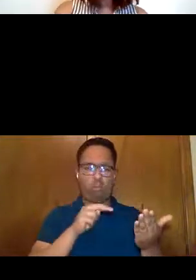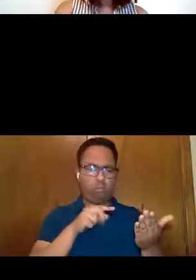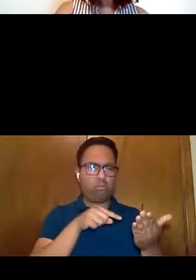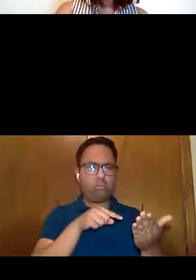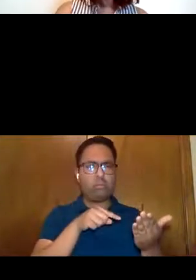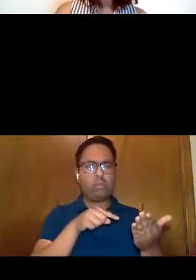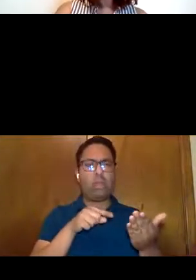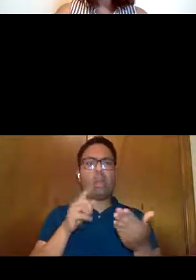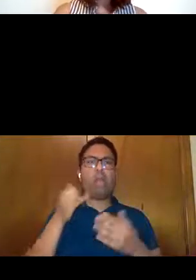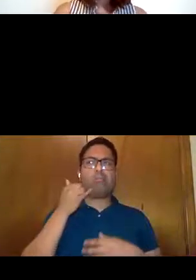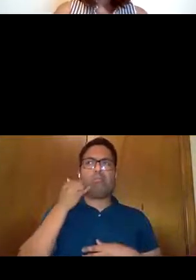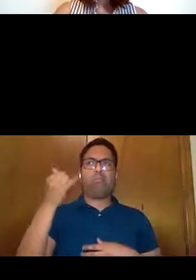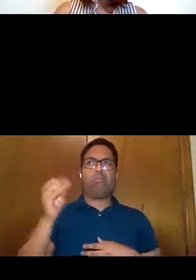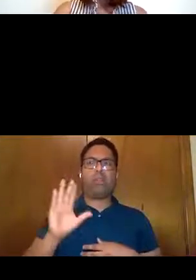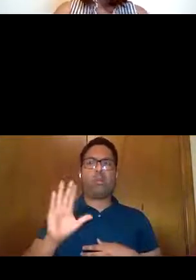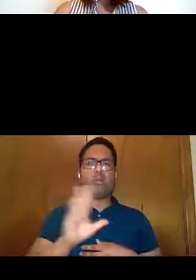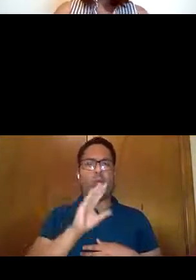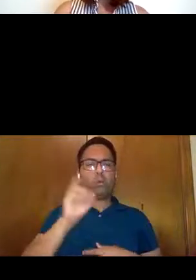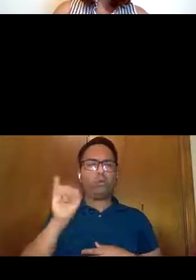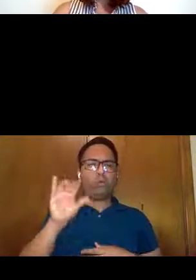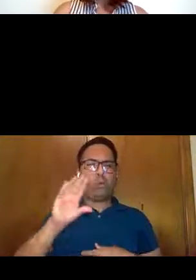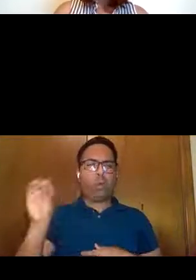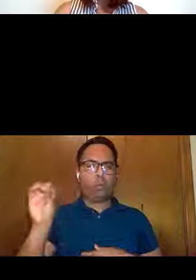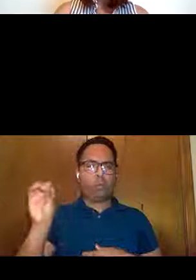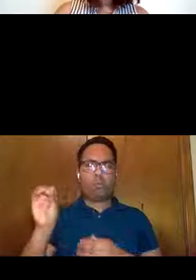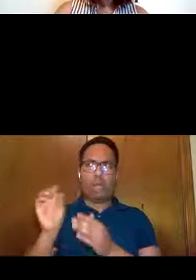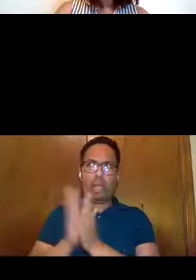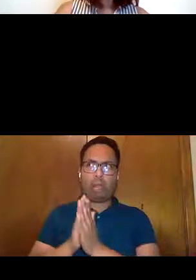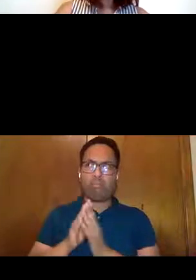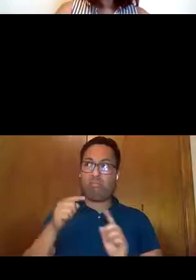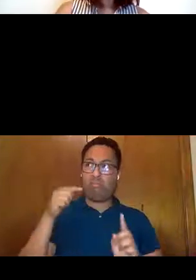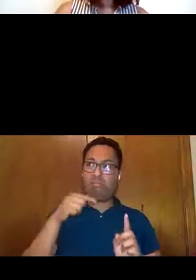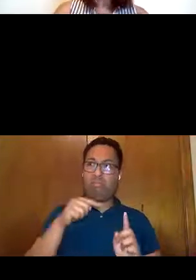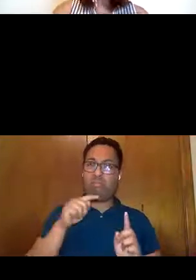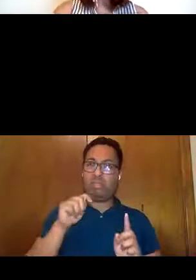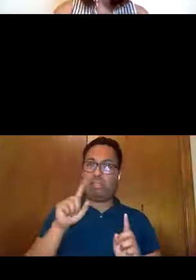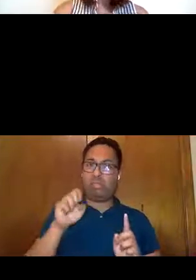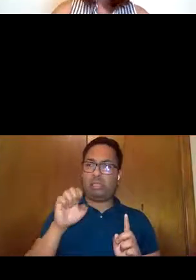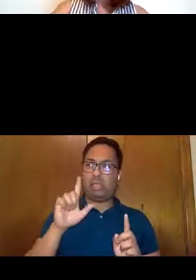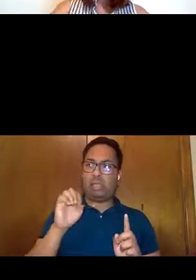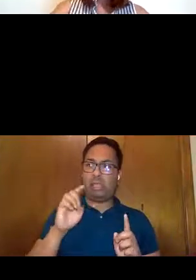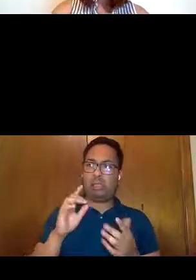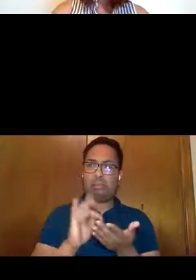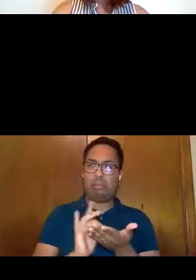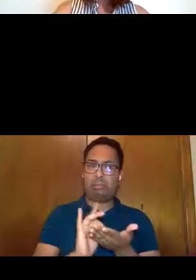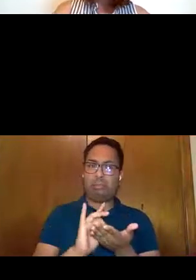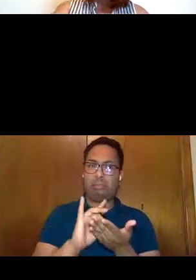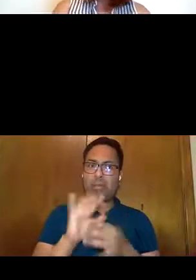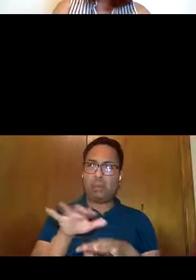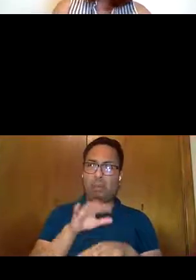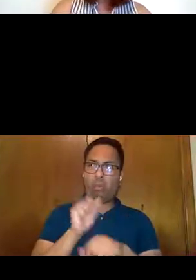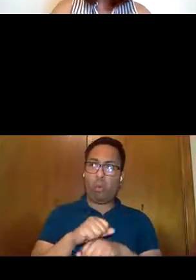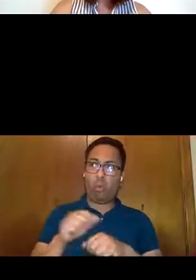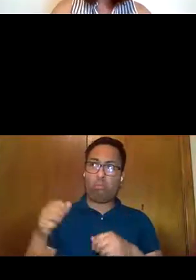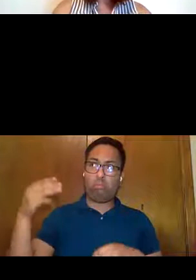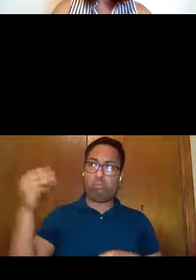insurer and ask them if telemedicine appointments are covered. Here are some ways that you can